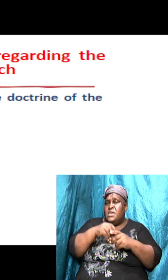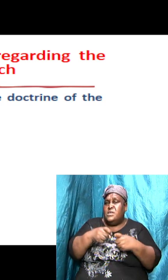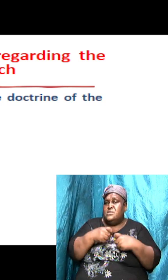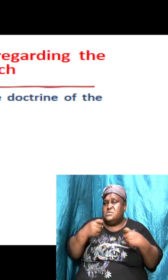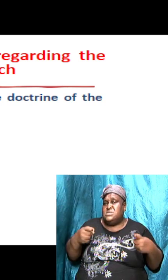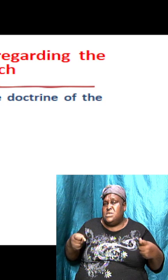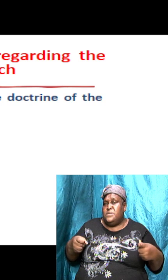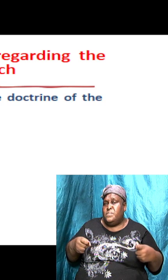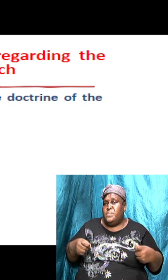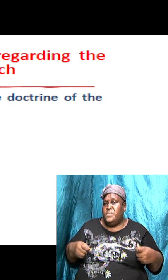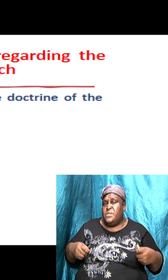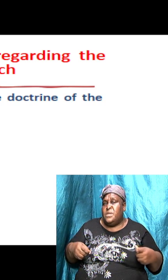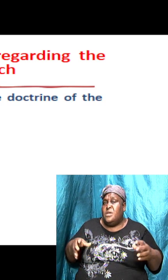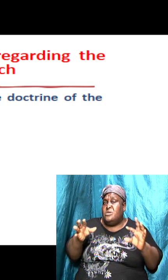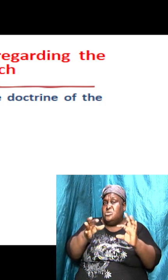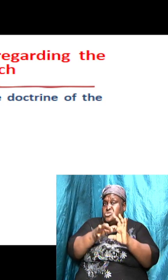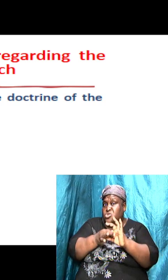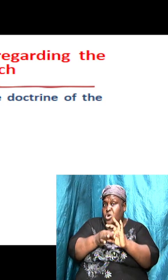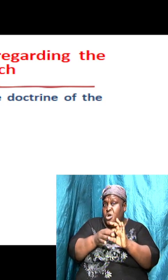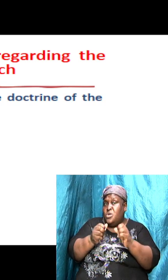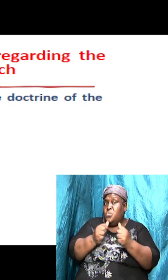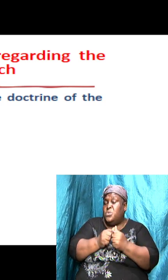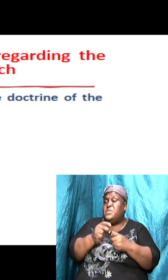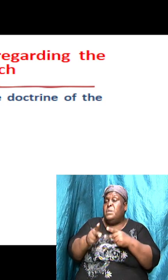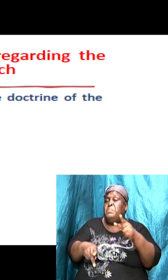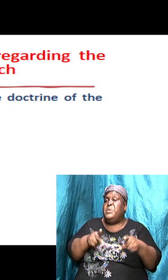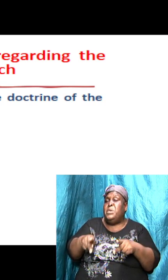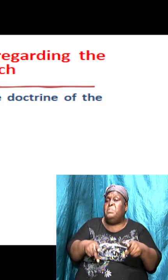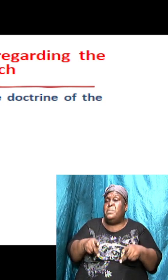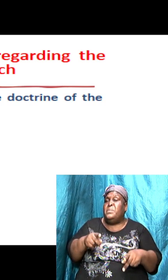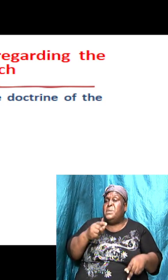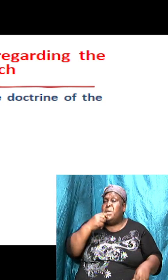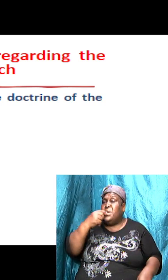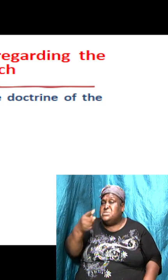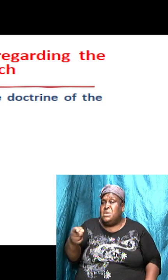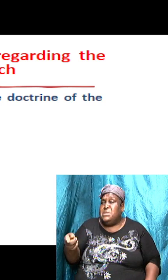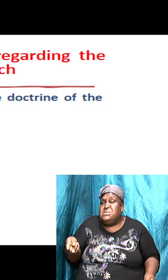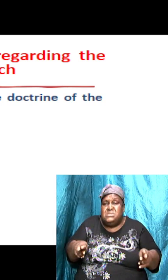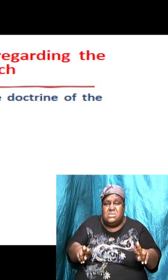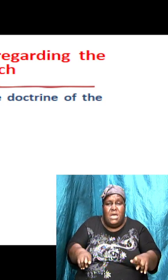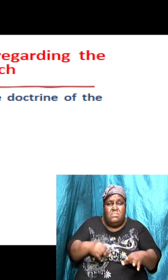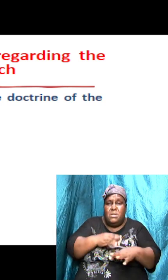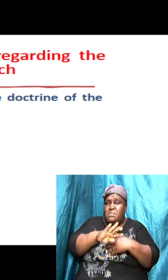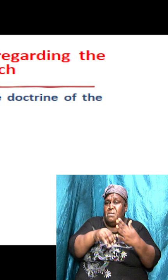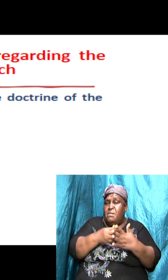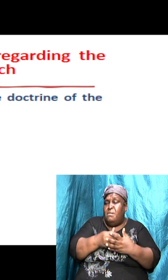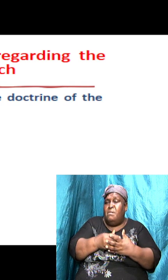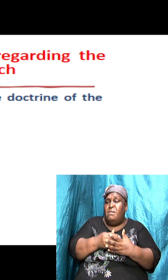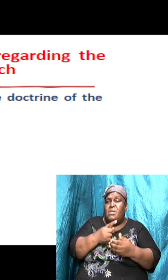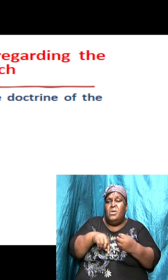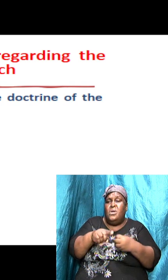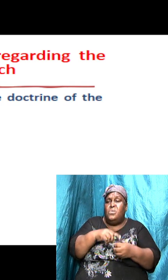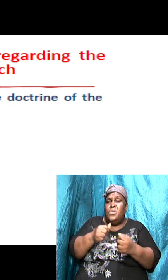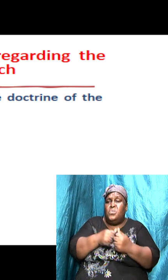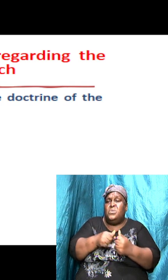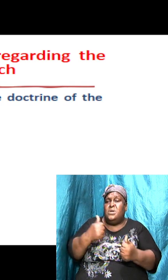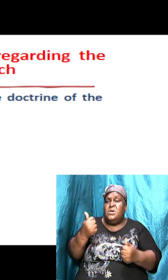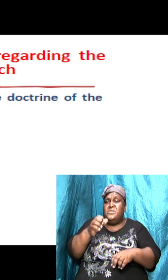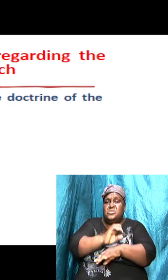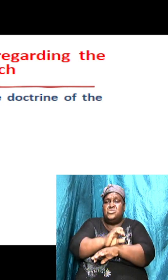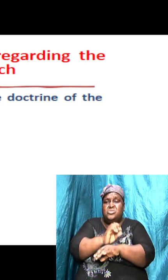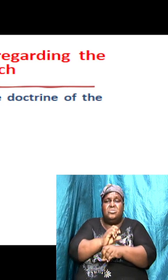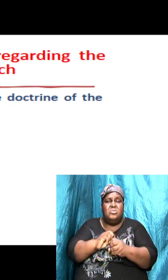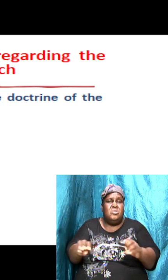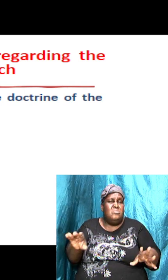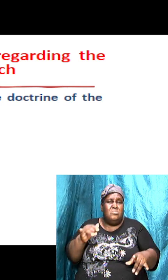them. They join with the folks to take you on and say, what? It is happening all around in other churches and nothing do wrong with it. And this brother